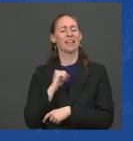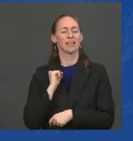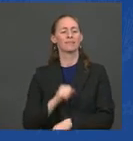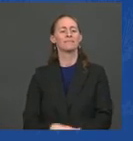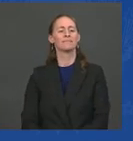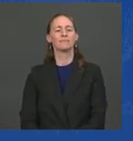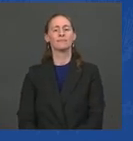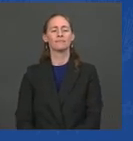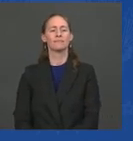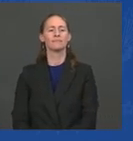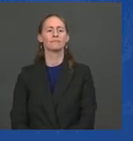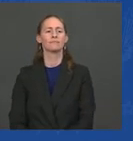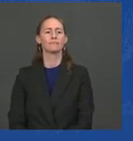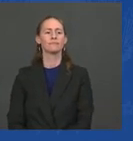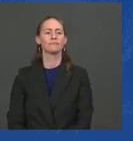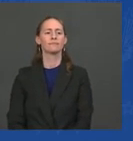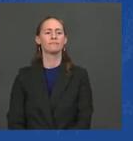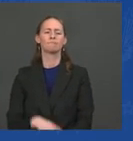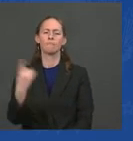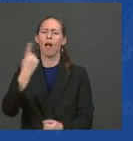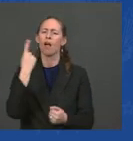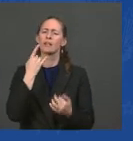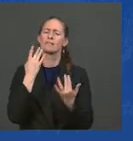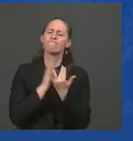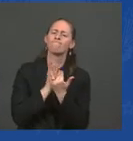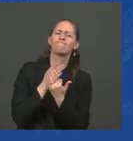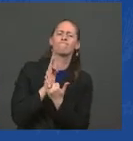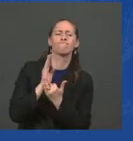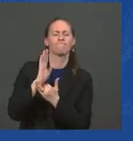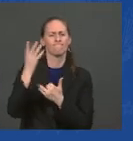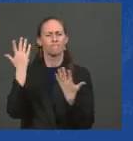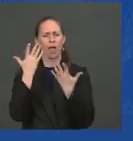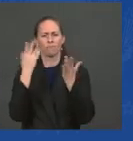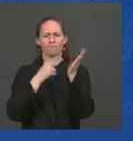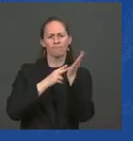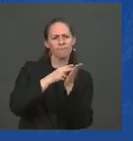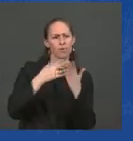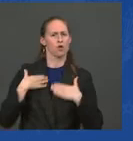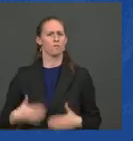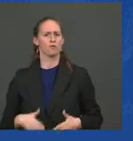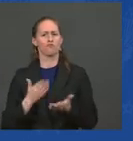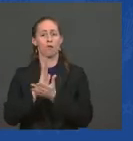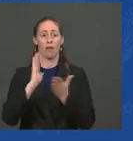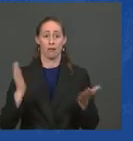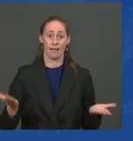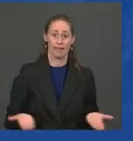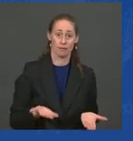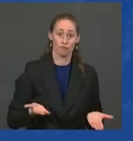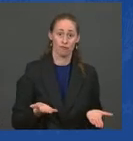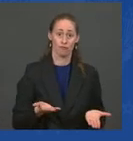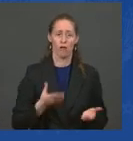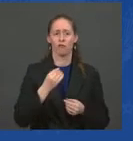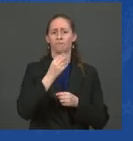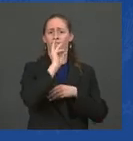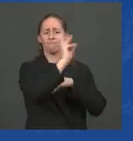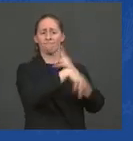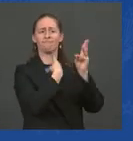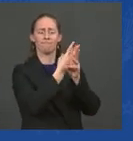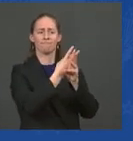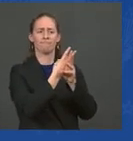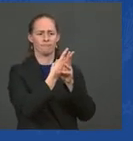leading center for the study and promotion of human rights at home and abroad, into a widely respected academic